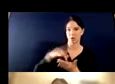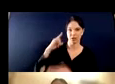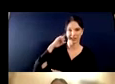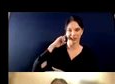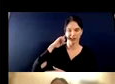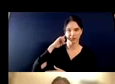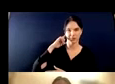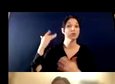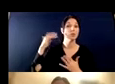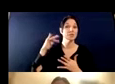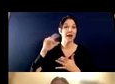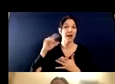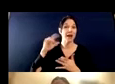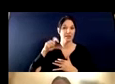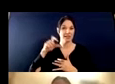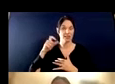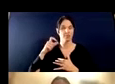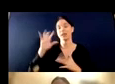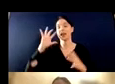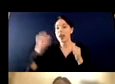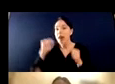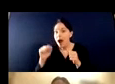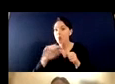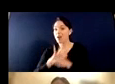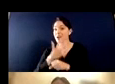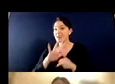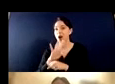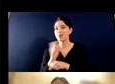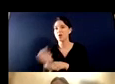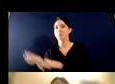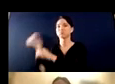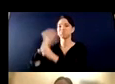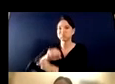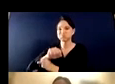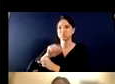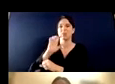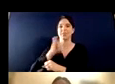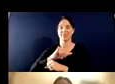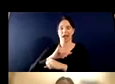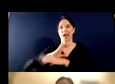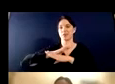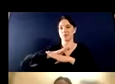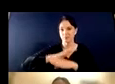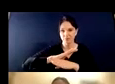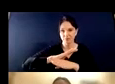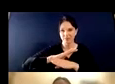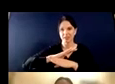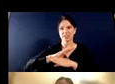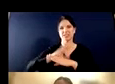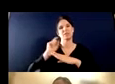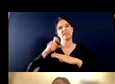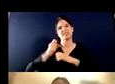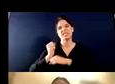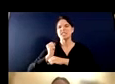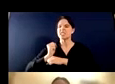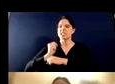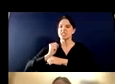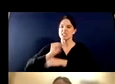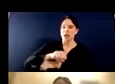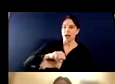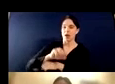sound needs to be loud enough to overcome whatever that blockage is. It needs to power around that earwax,